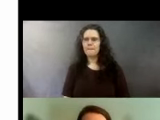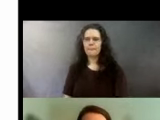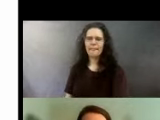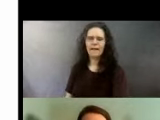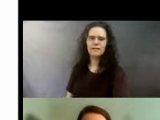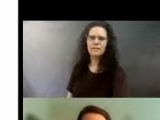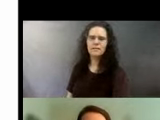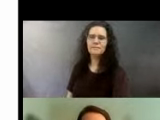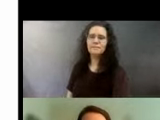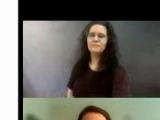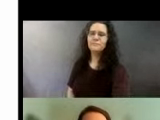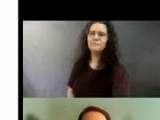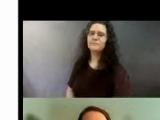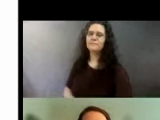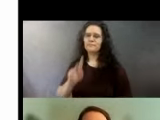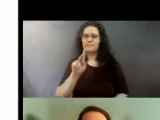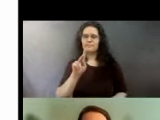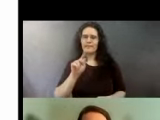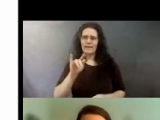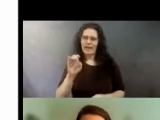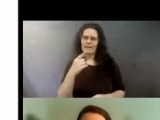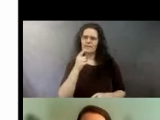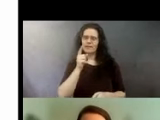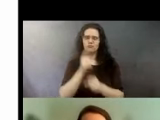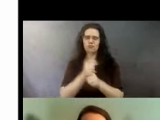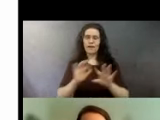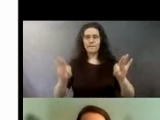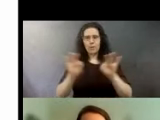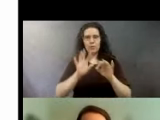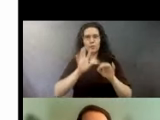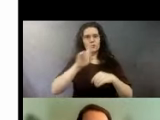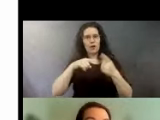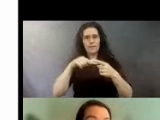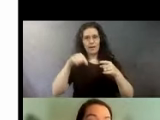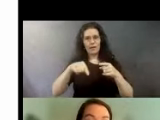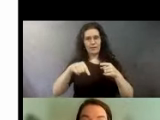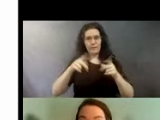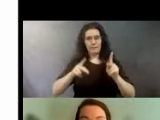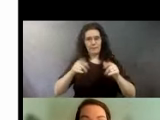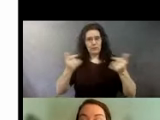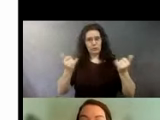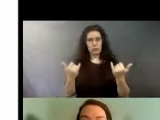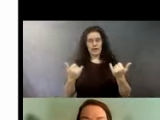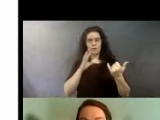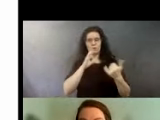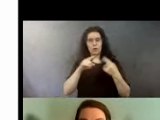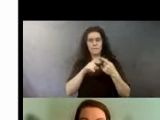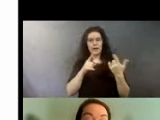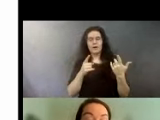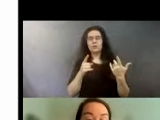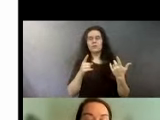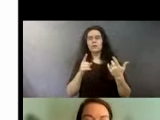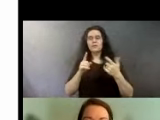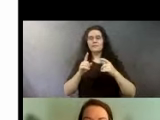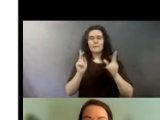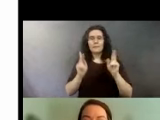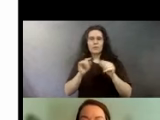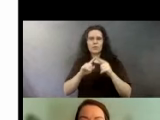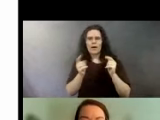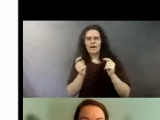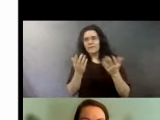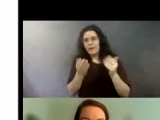important when this population that we're discussing today is those that live with various conditions and maybe multiple